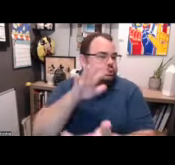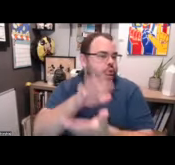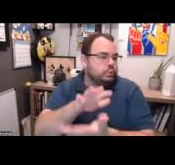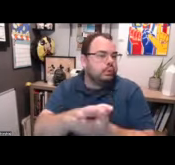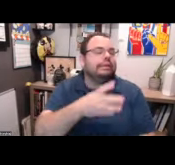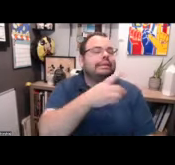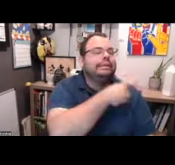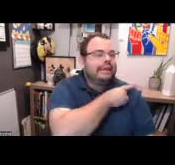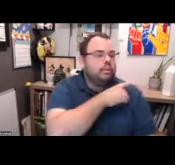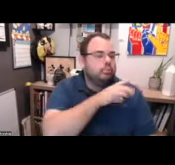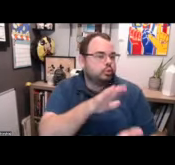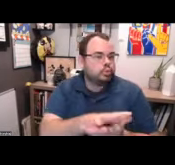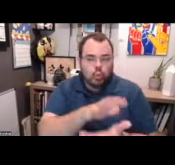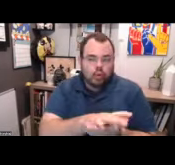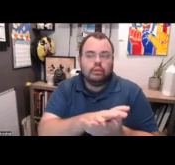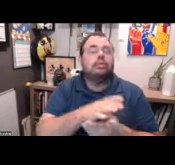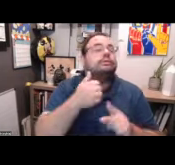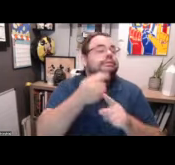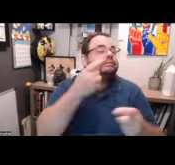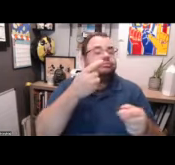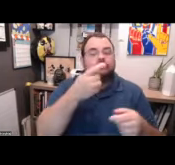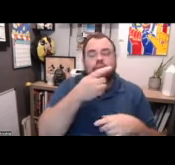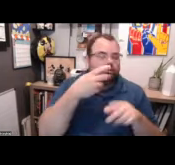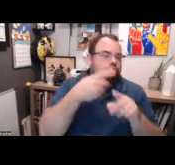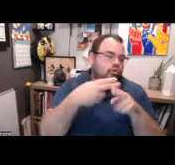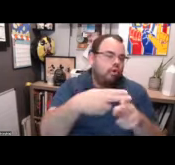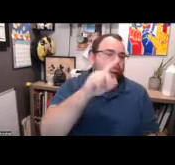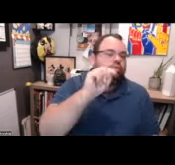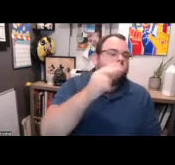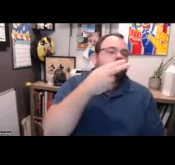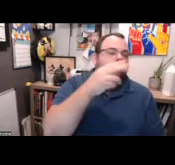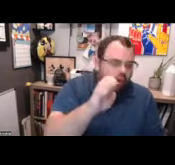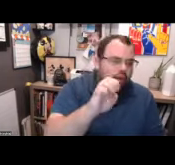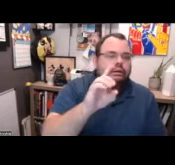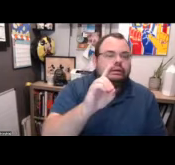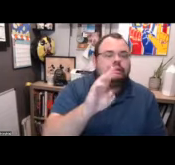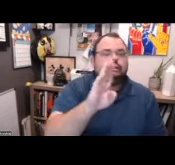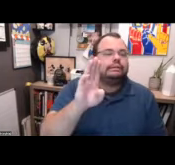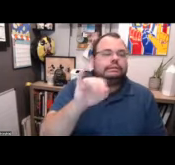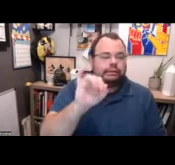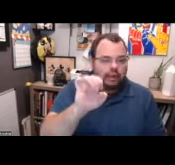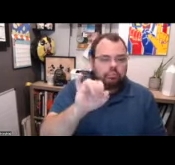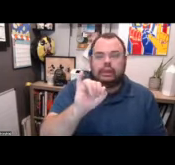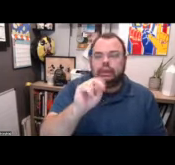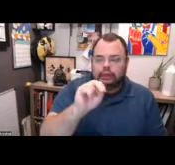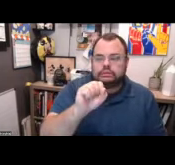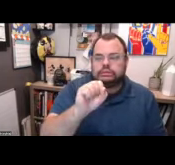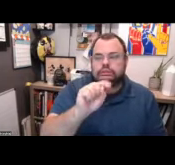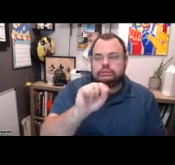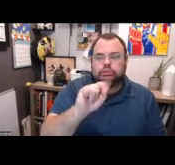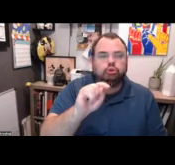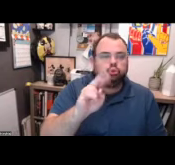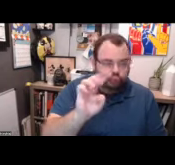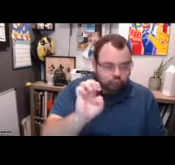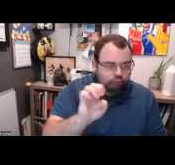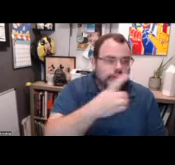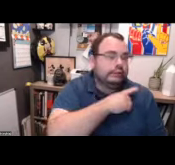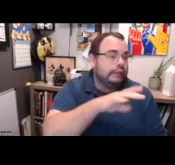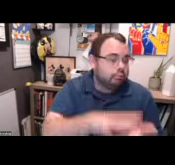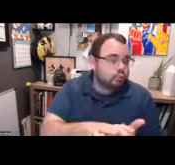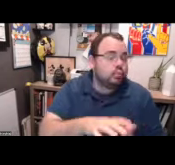And also they put me in a school called the Debbie Institute. It's literally called the Debbie